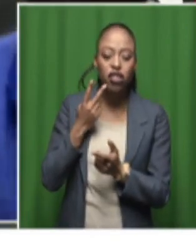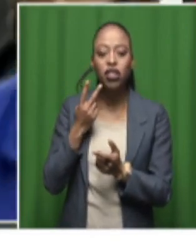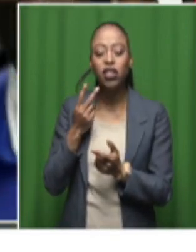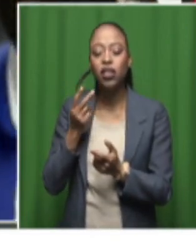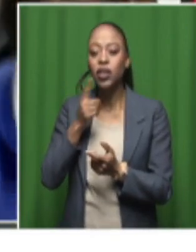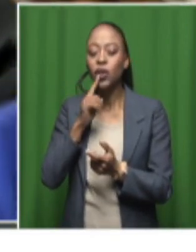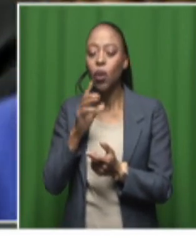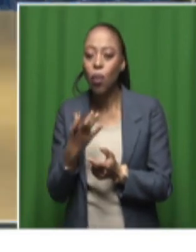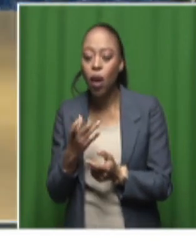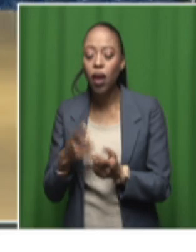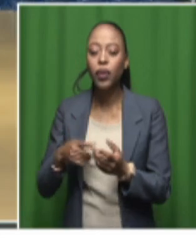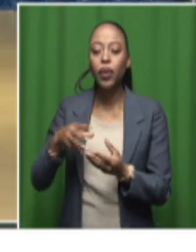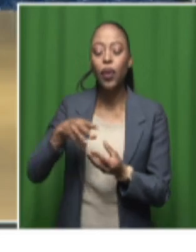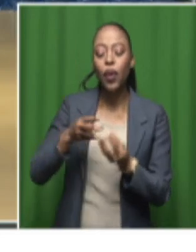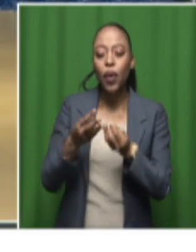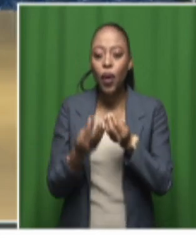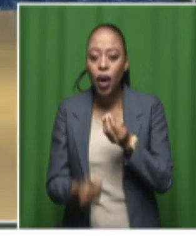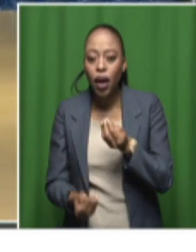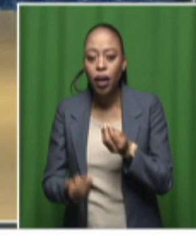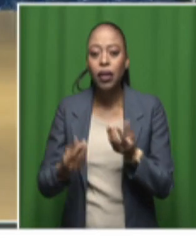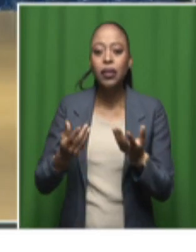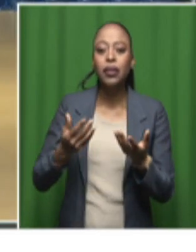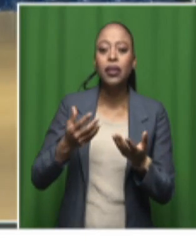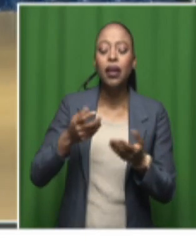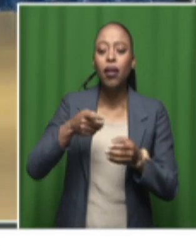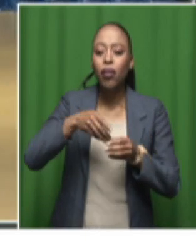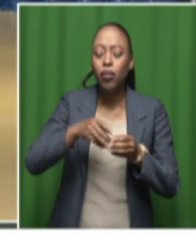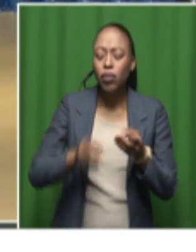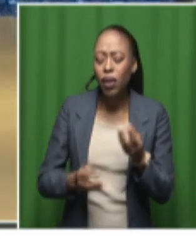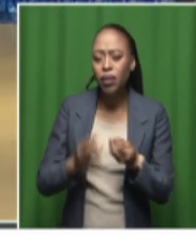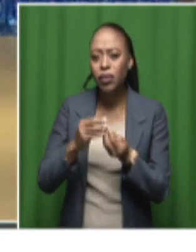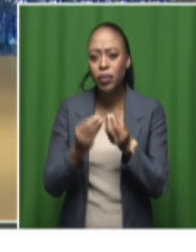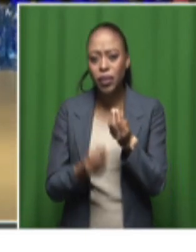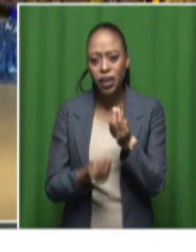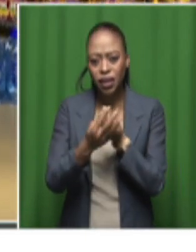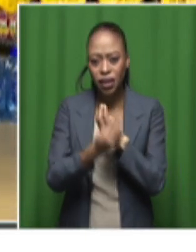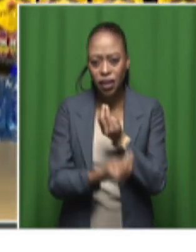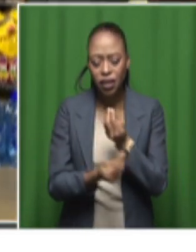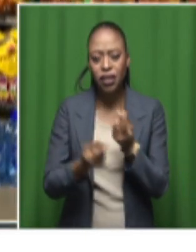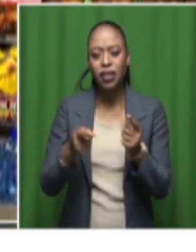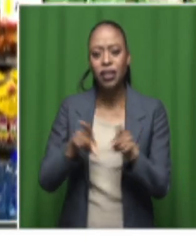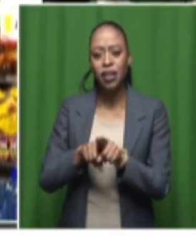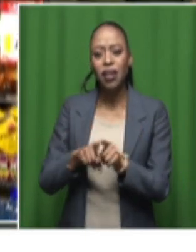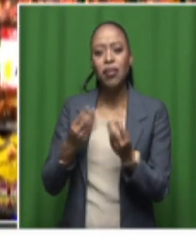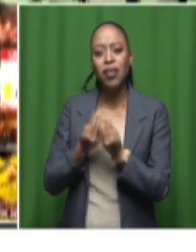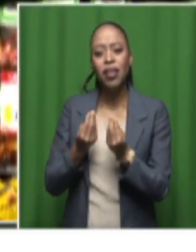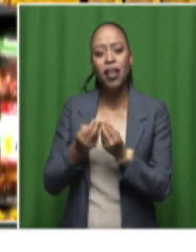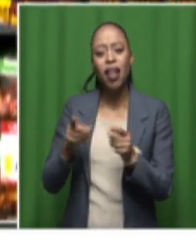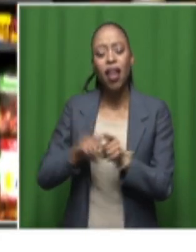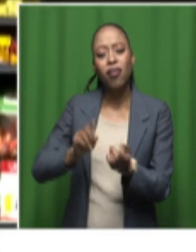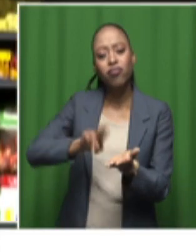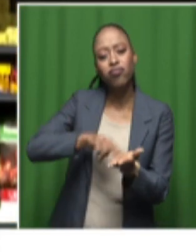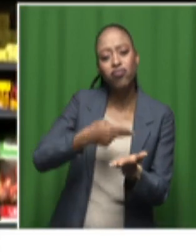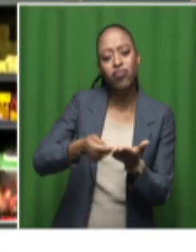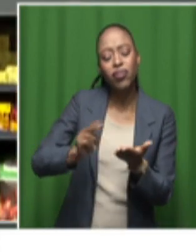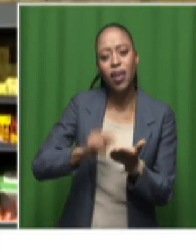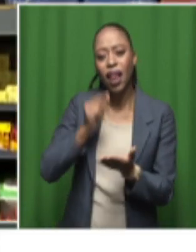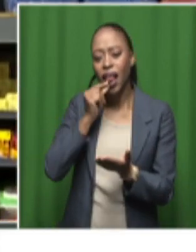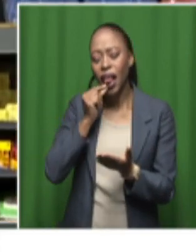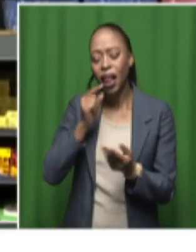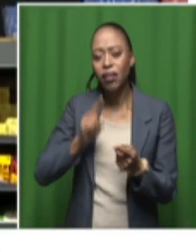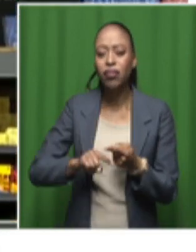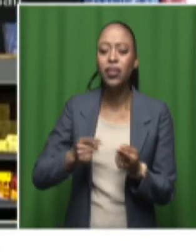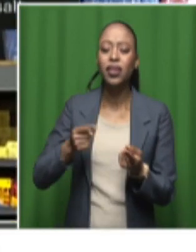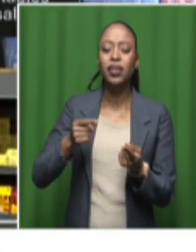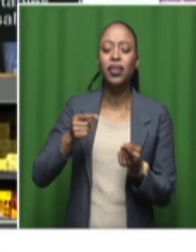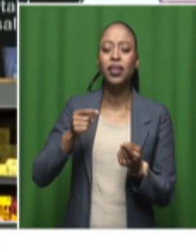like tomatoes and carrots and butternut and spinach, as well as things like margarine, polony, peanut